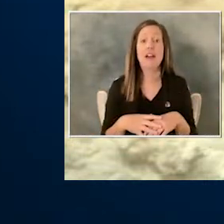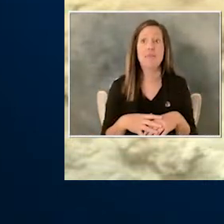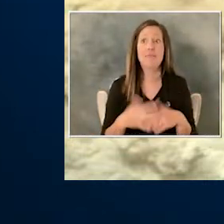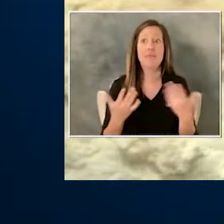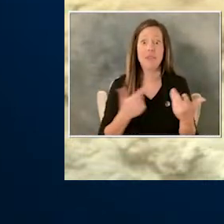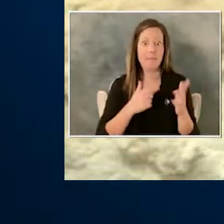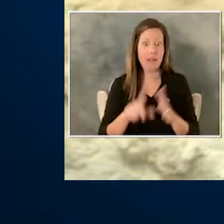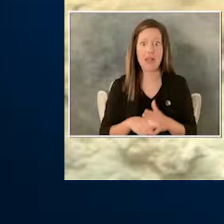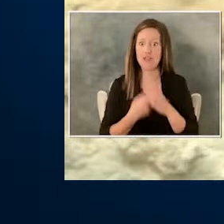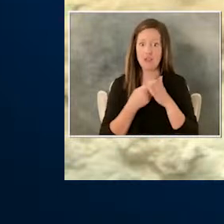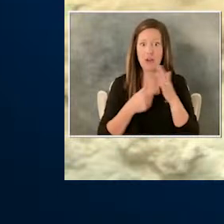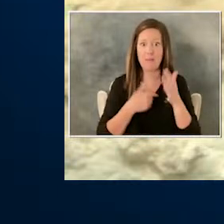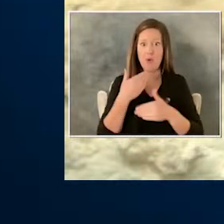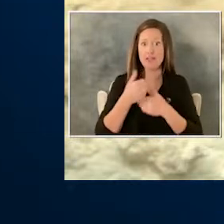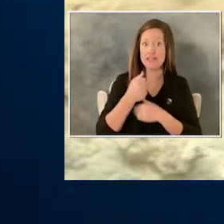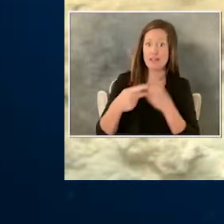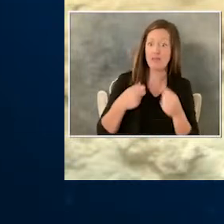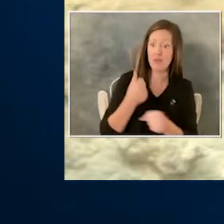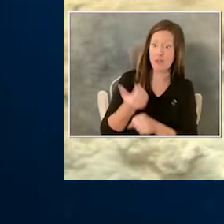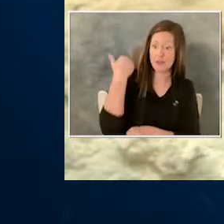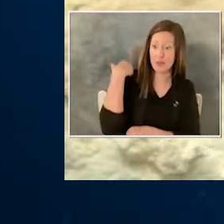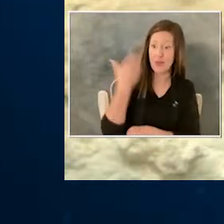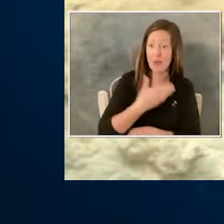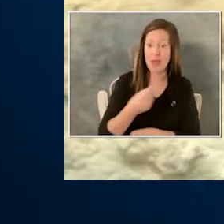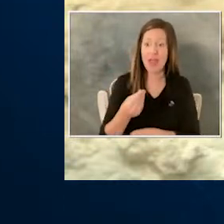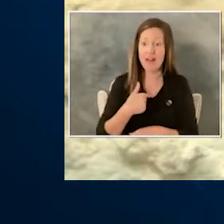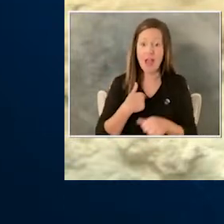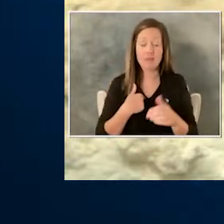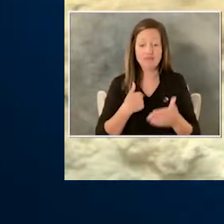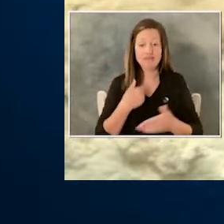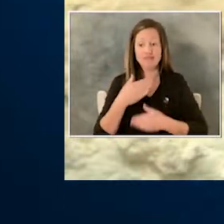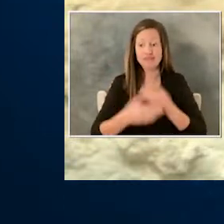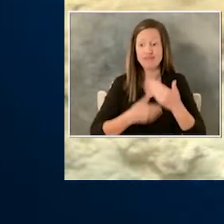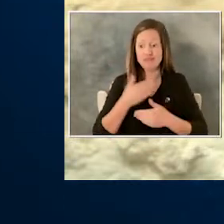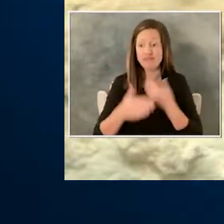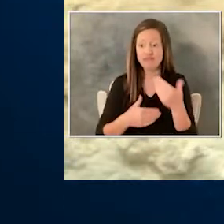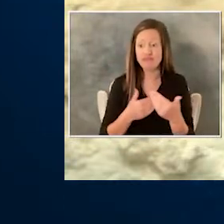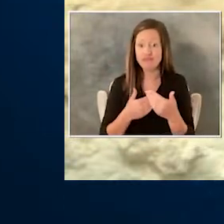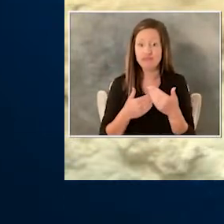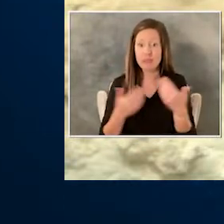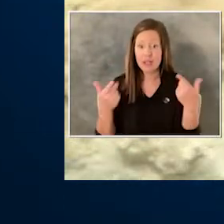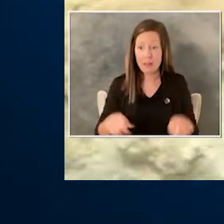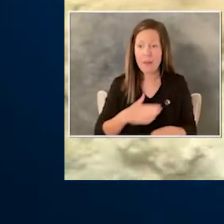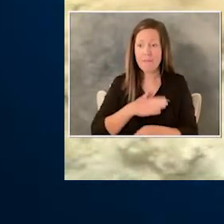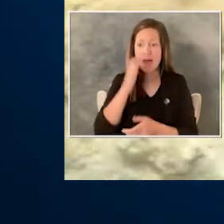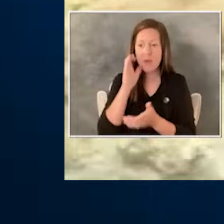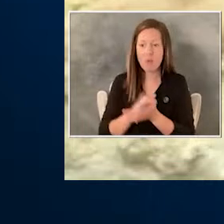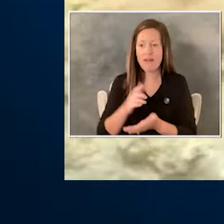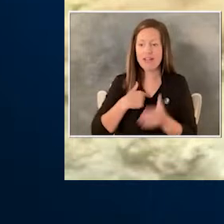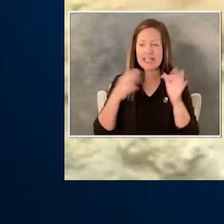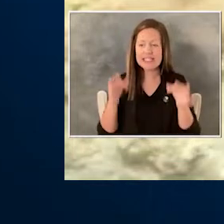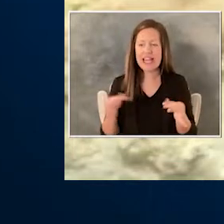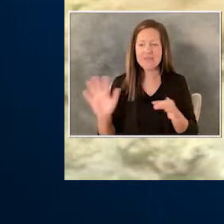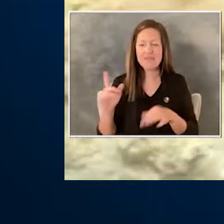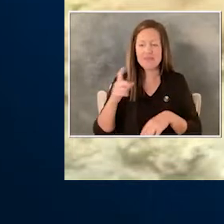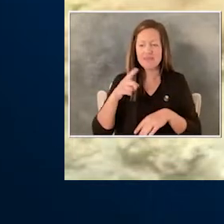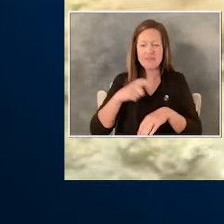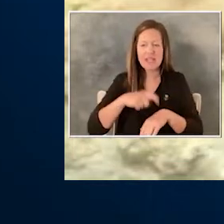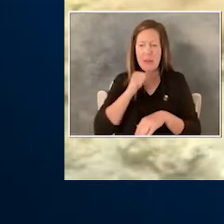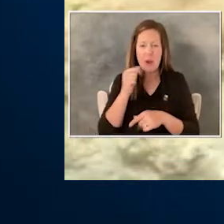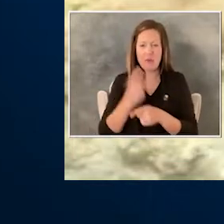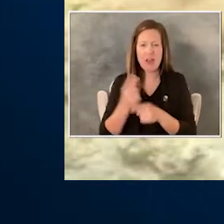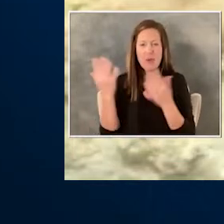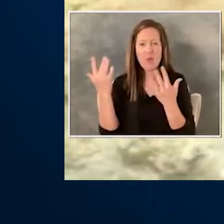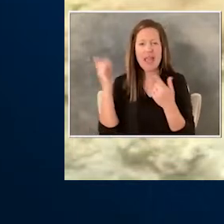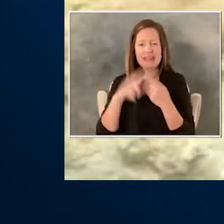started the process several years ago and got pretty far down the line. And then my wife and I decided that it wasn't the right time for us. We wanted to wait until our kids